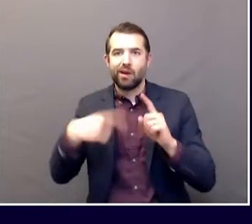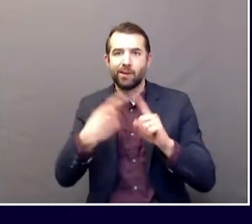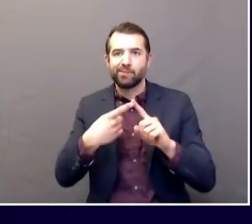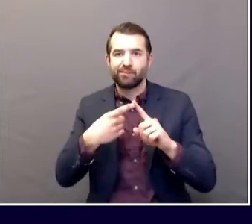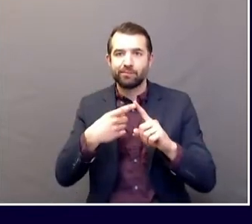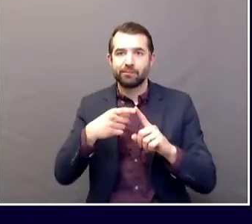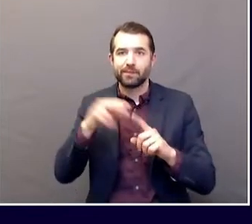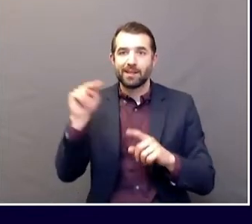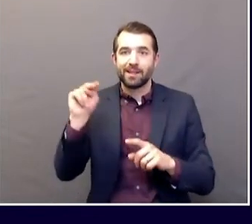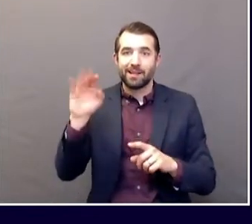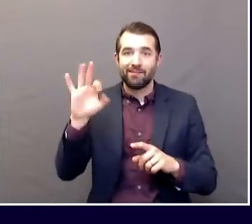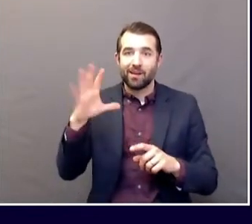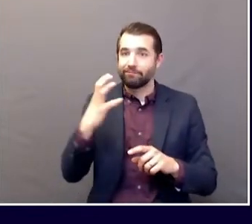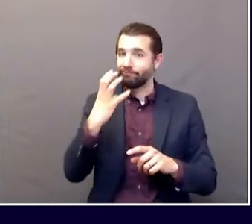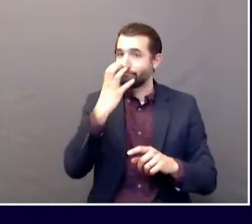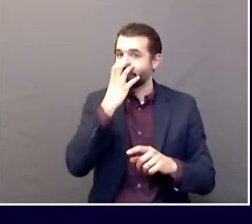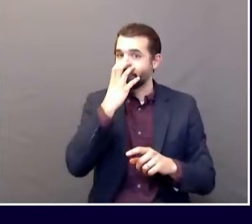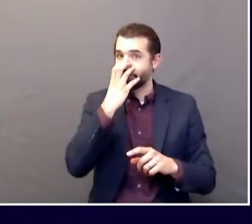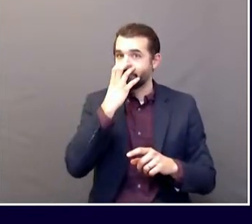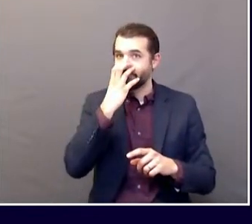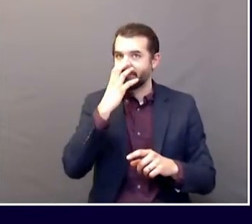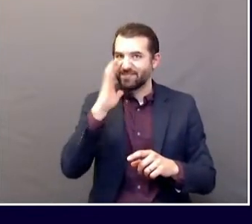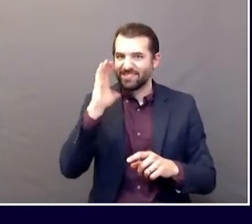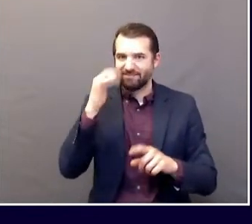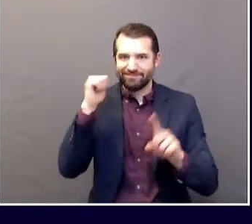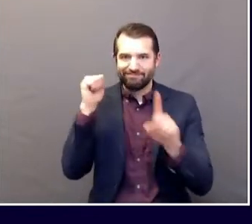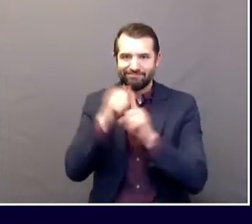been identified and how are they being retrieved?